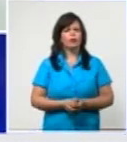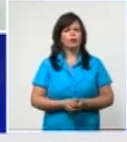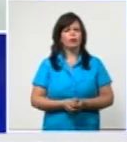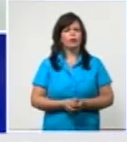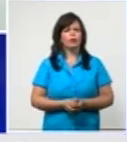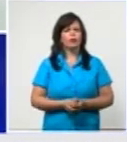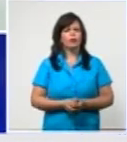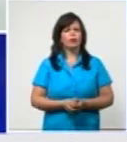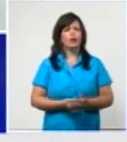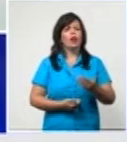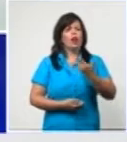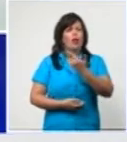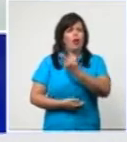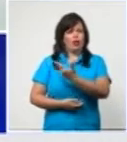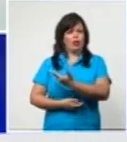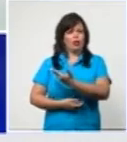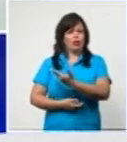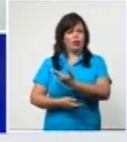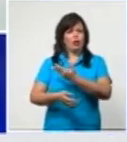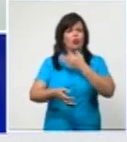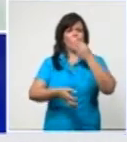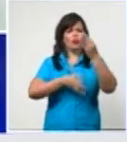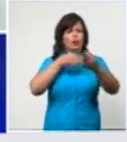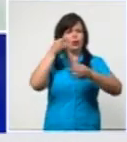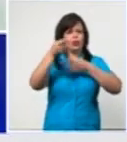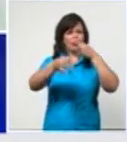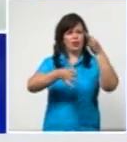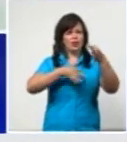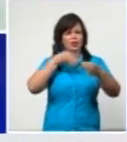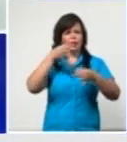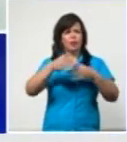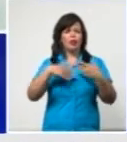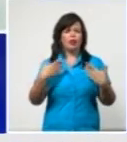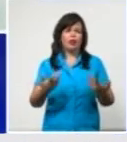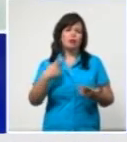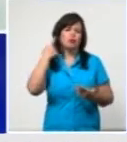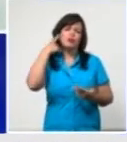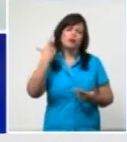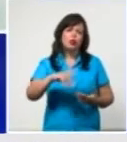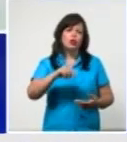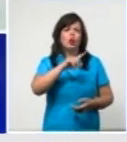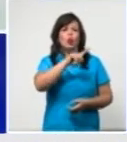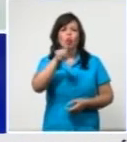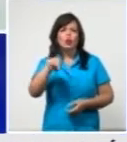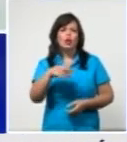9,026. In February, 85,000. In March,